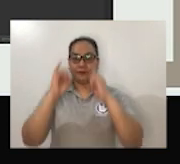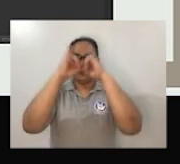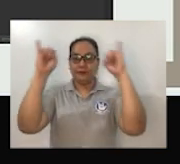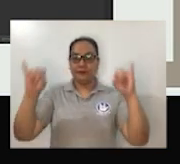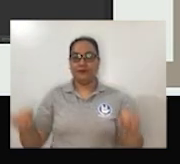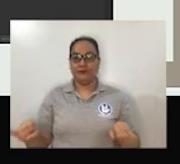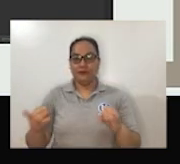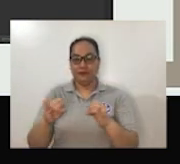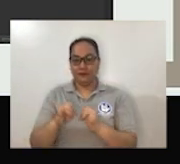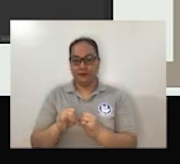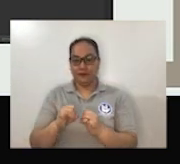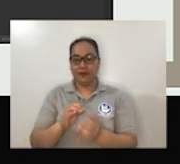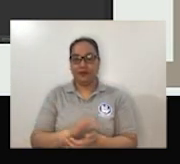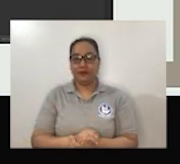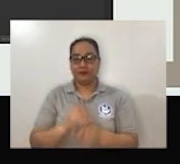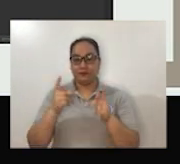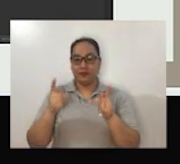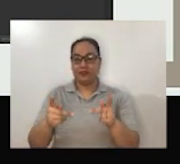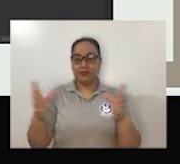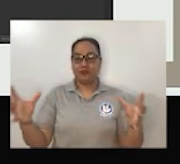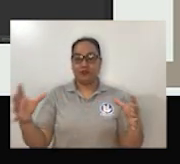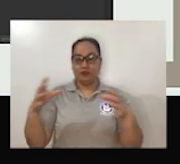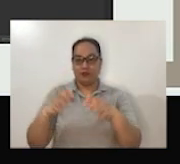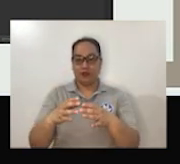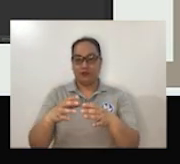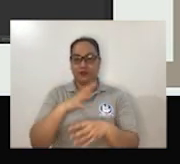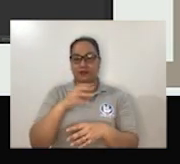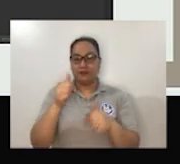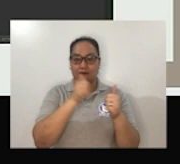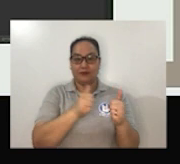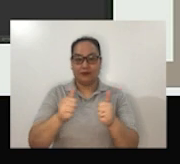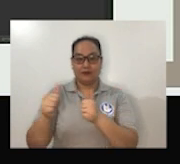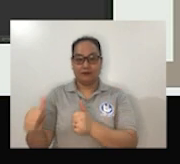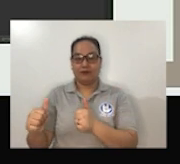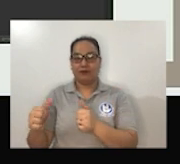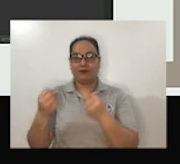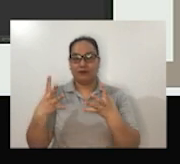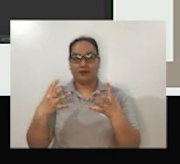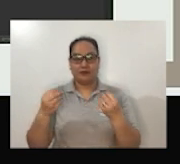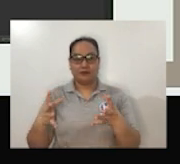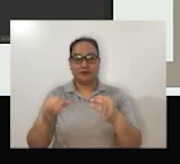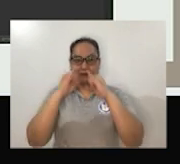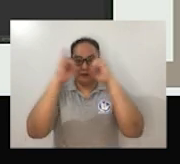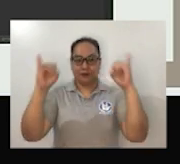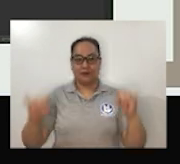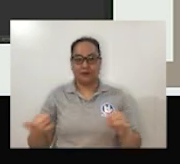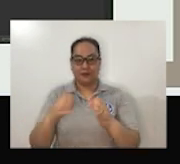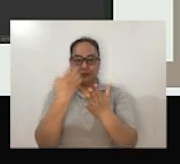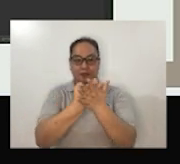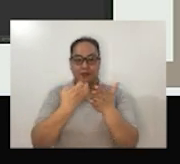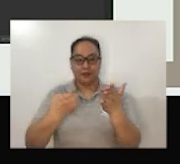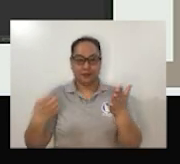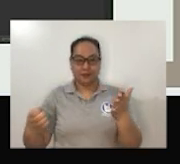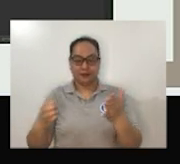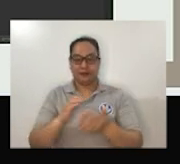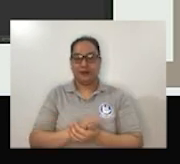The interface in Photoshop is a preset collection and arrangement of the various interface elements.